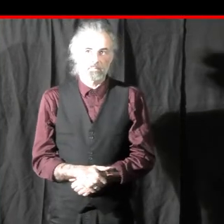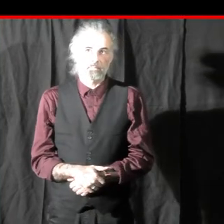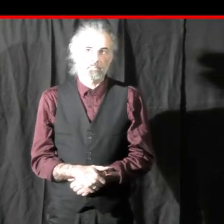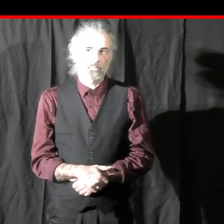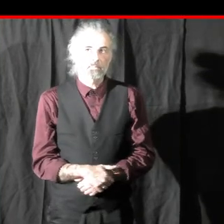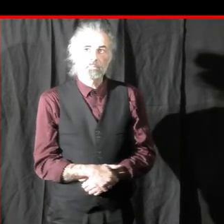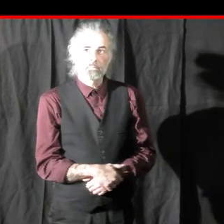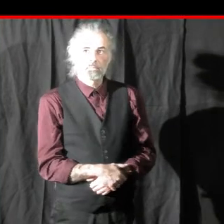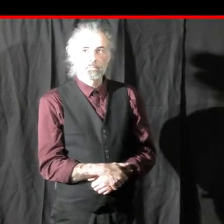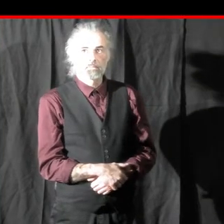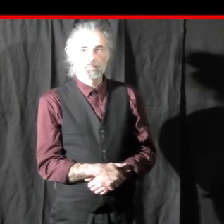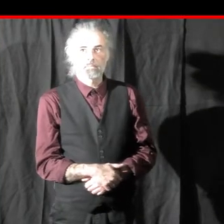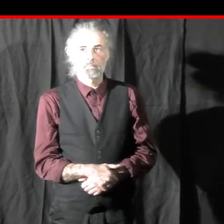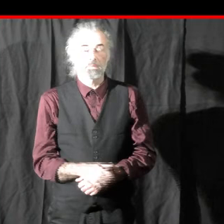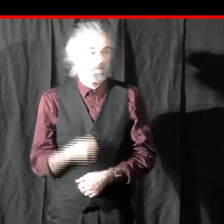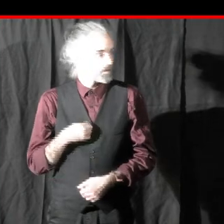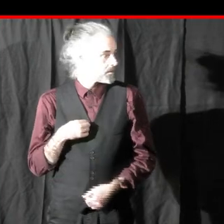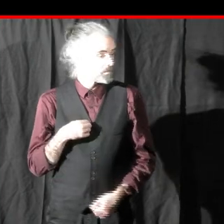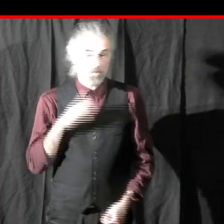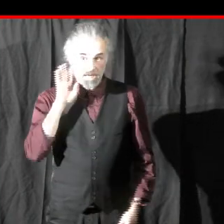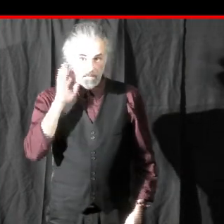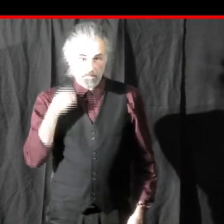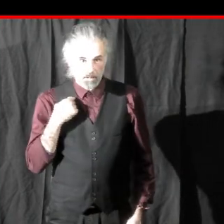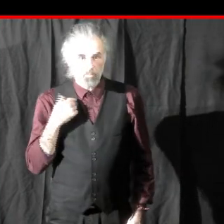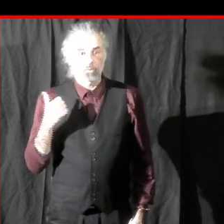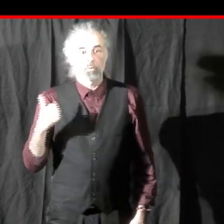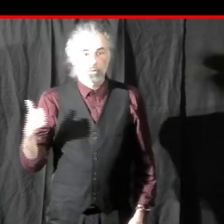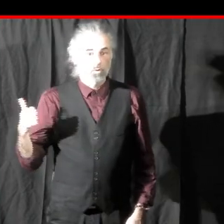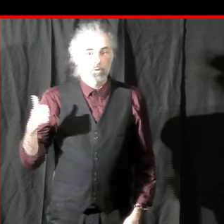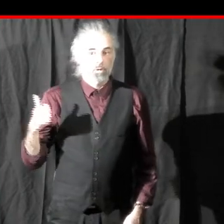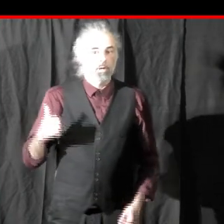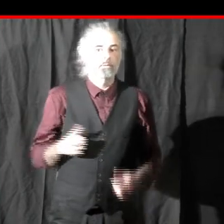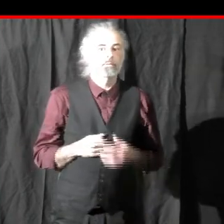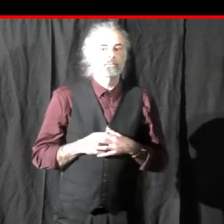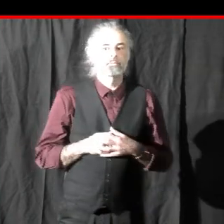Am I muted or not? No, we can hear you. Good.